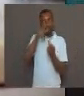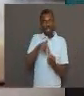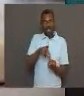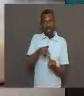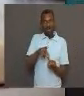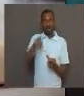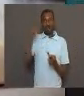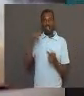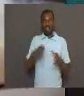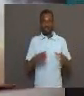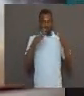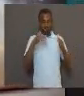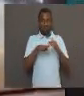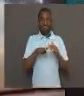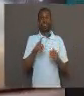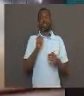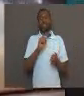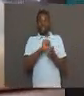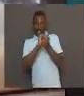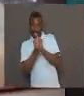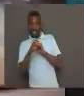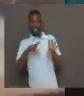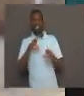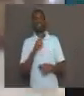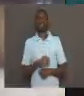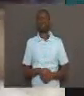as indicated on the pressure valve.